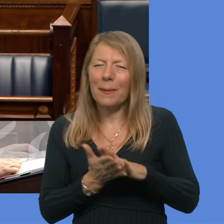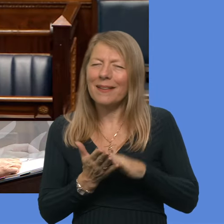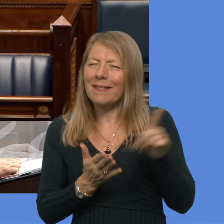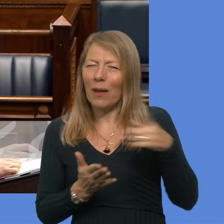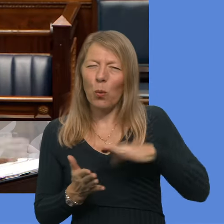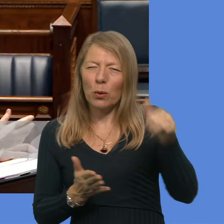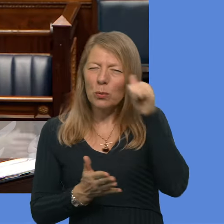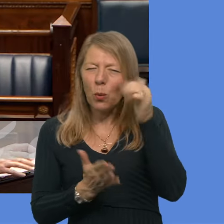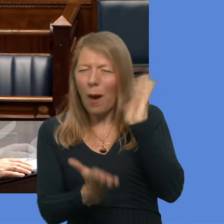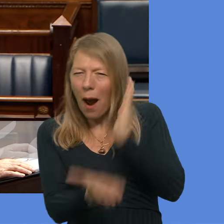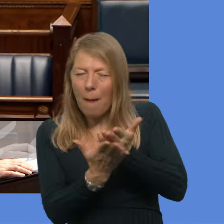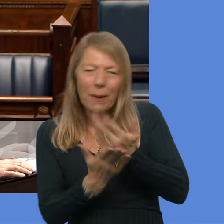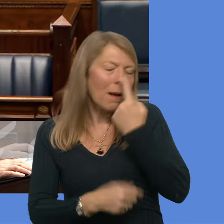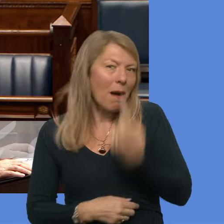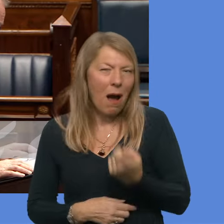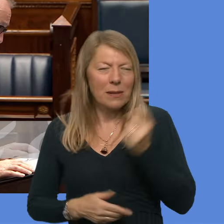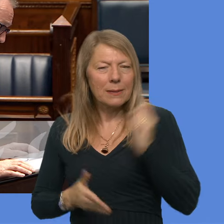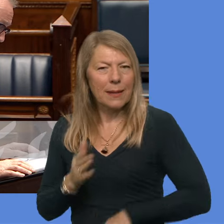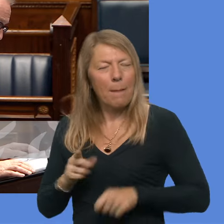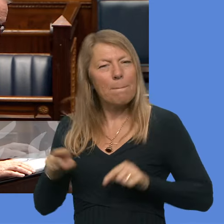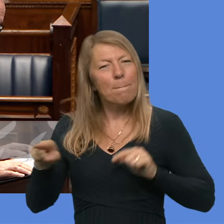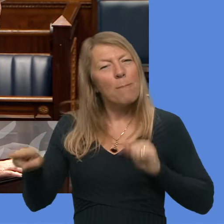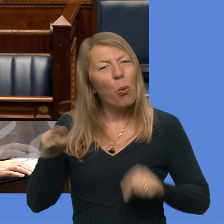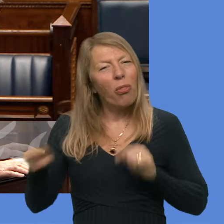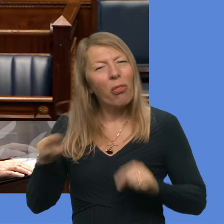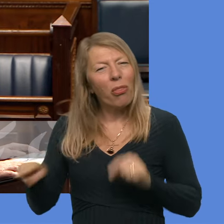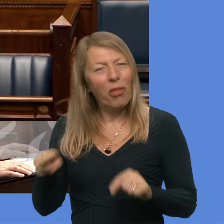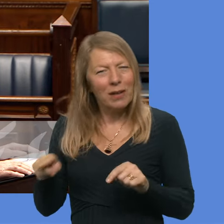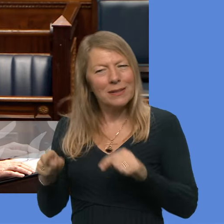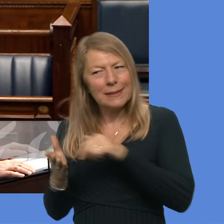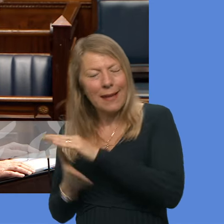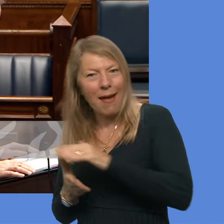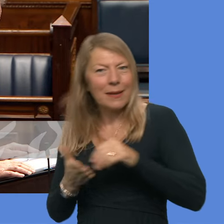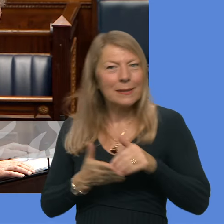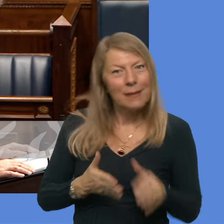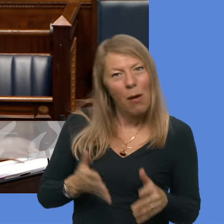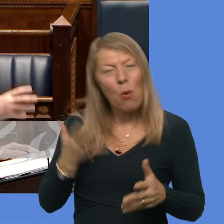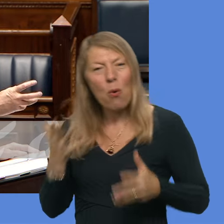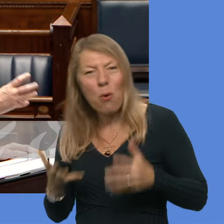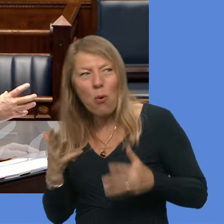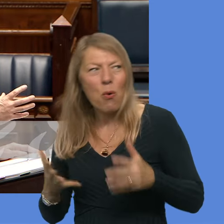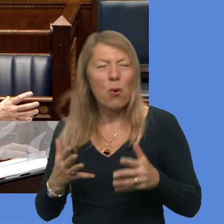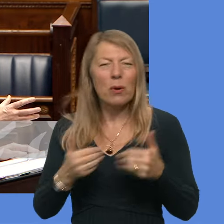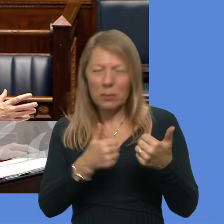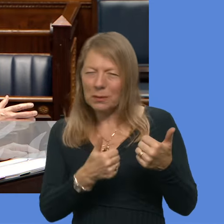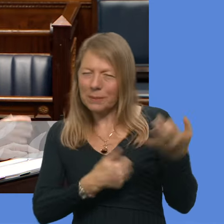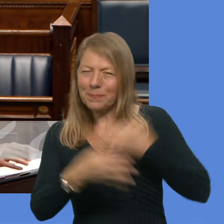order to make inquiries and make approaches in terms of their own business interests. So those are the key factors which are